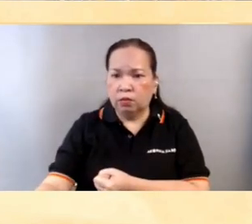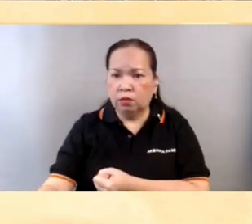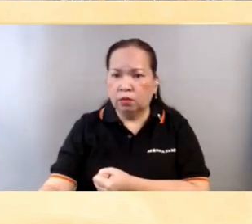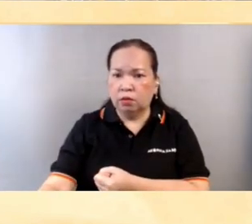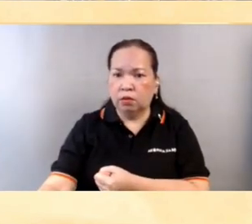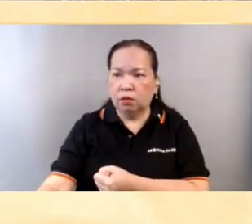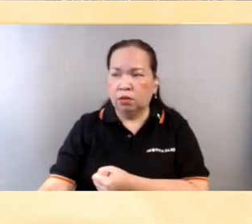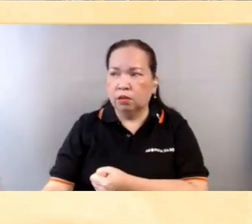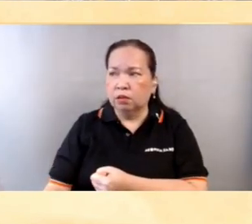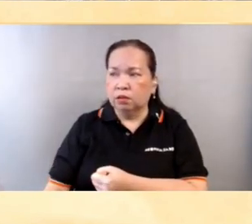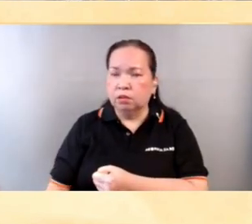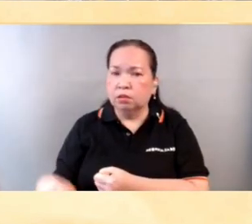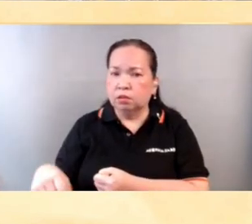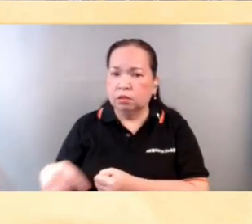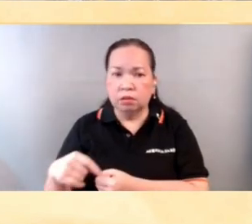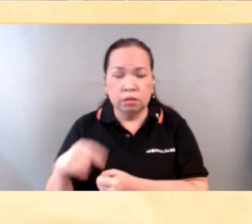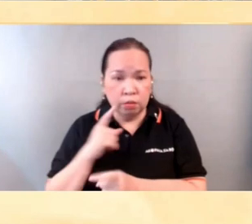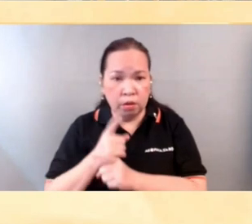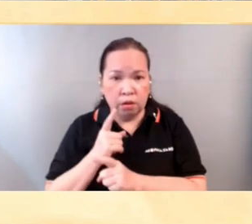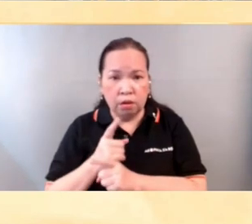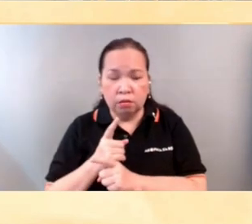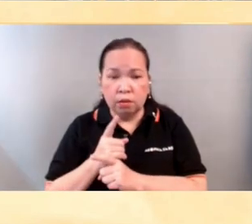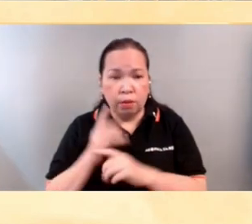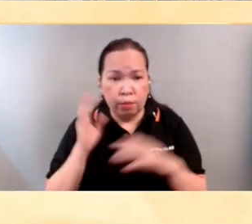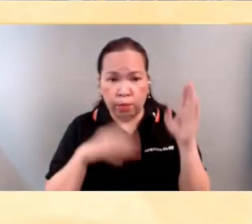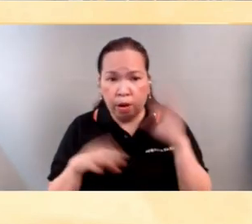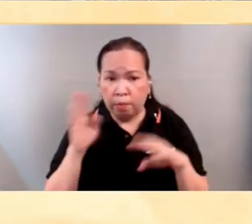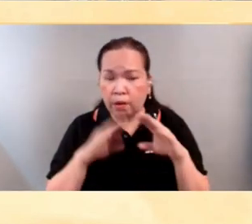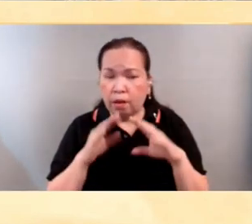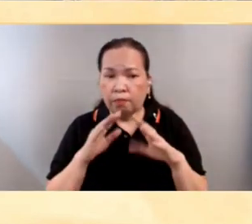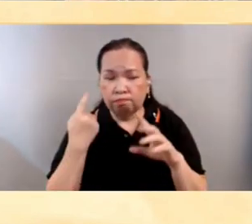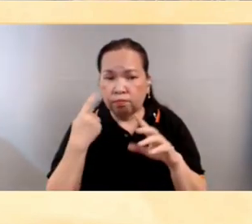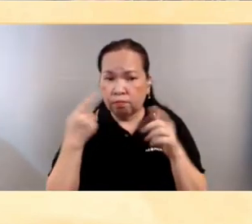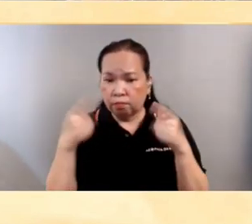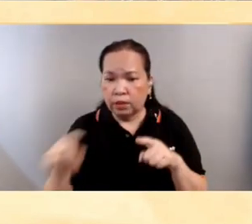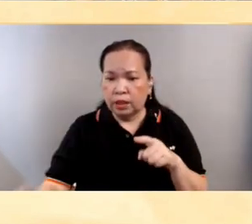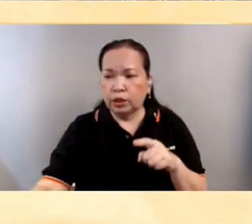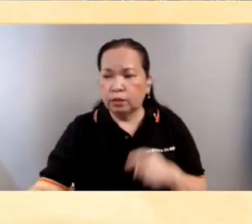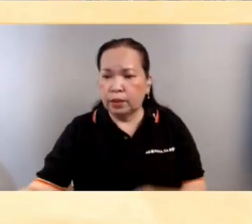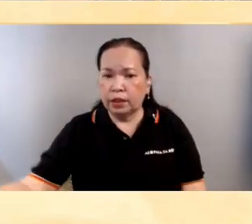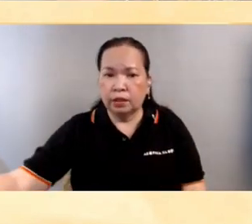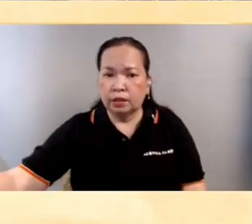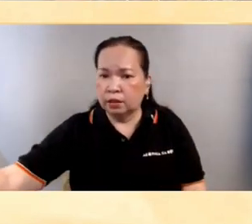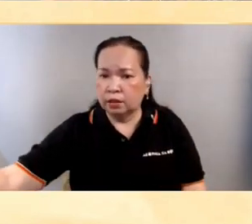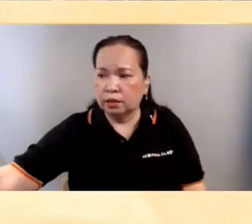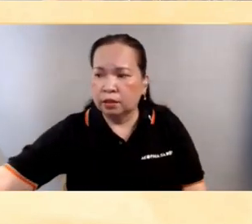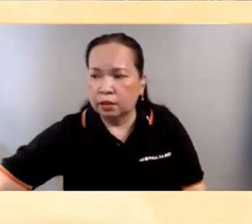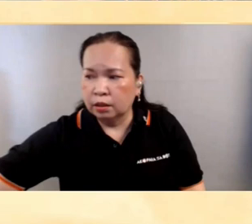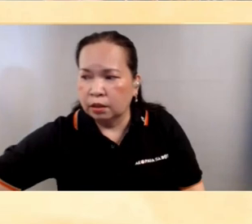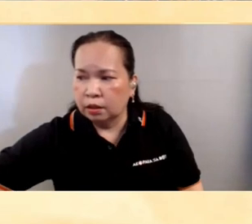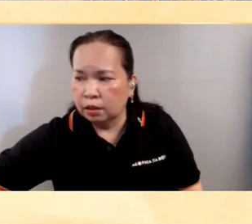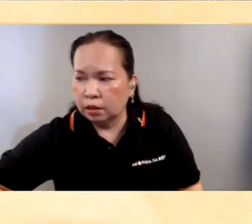of the issues for OSAEC survivors. And then these are other observations of